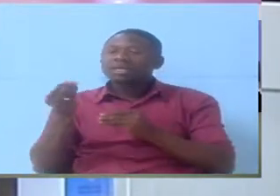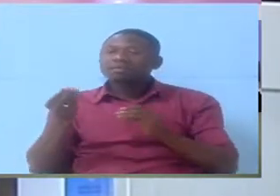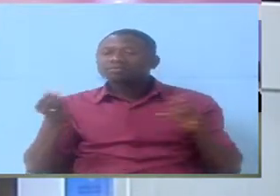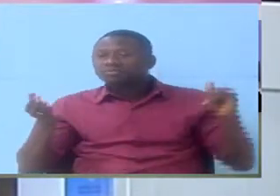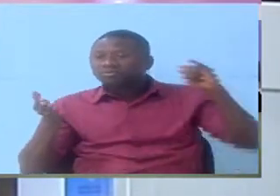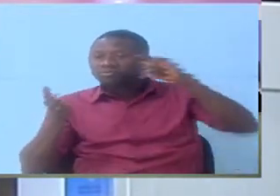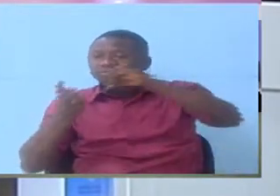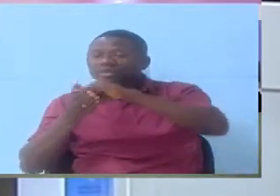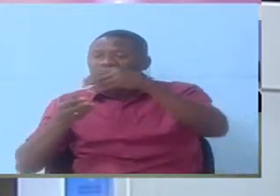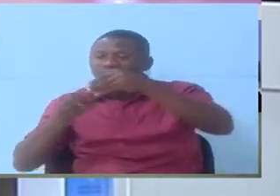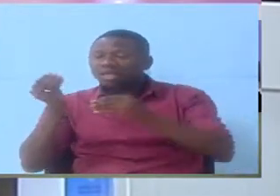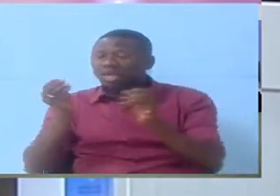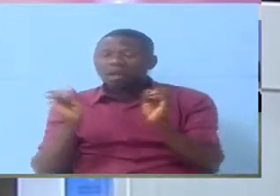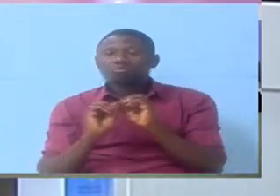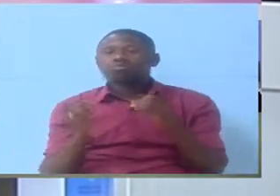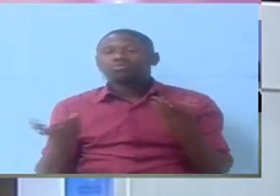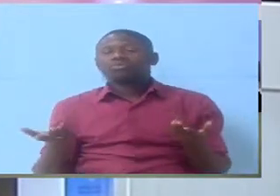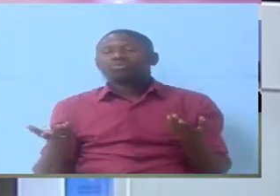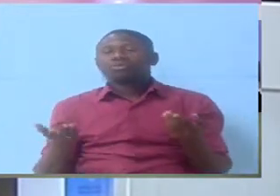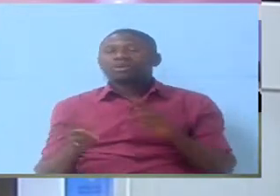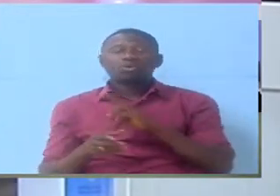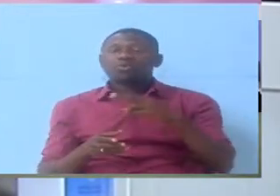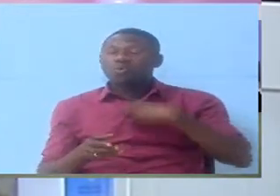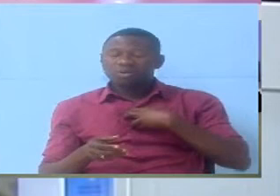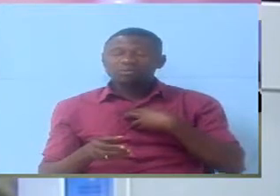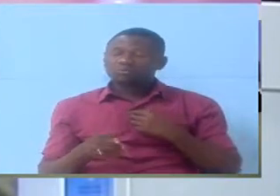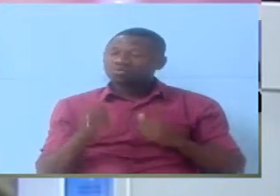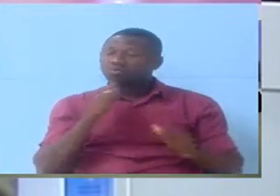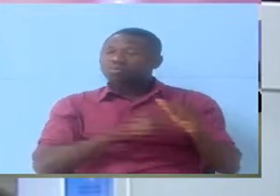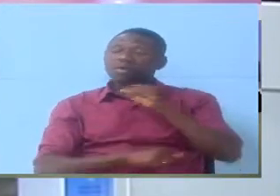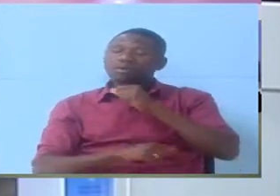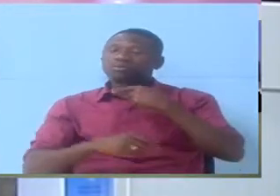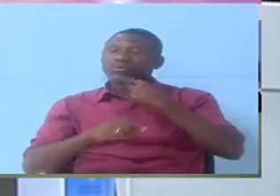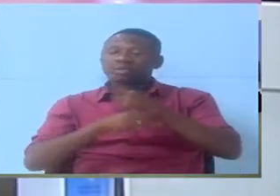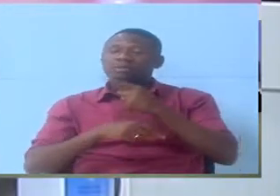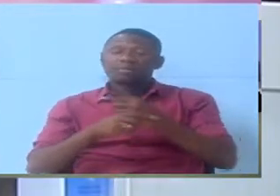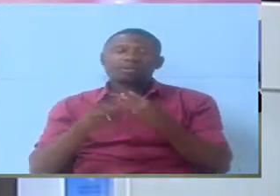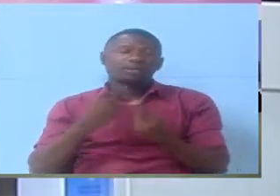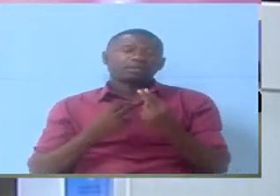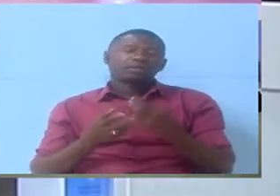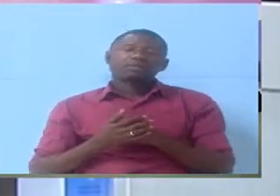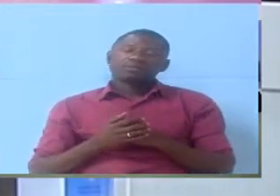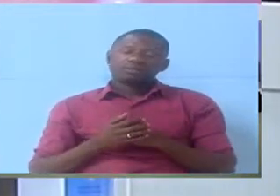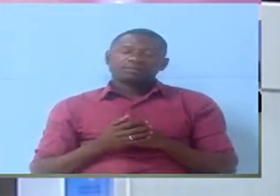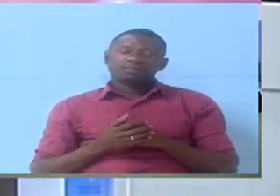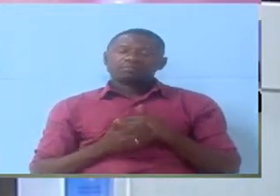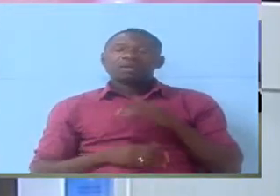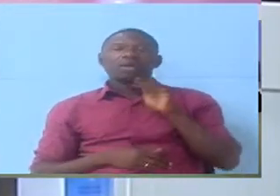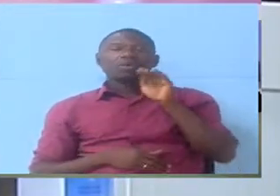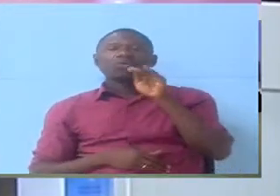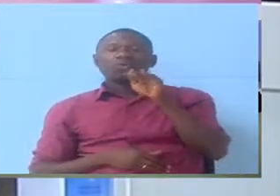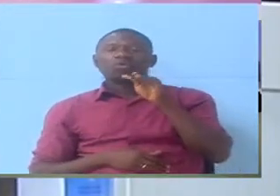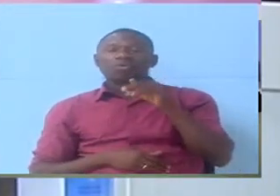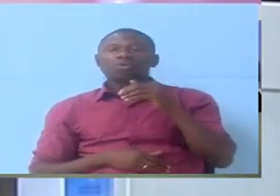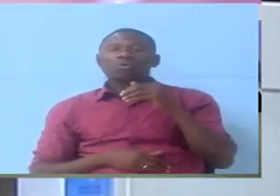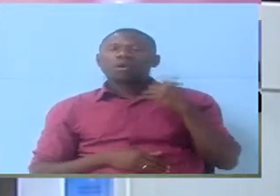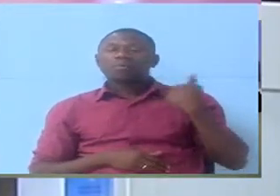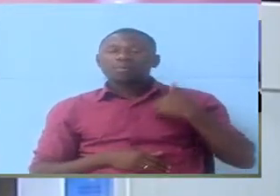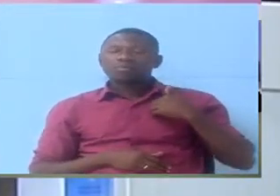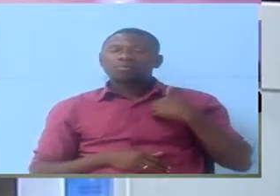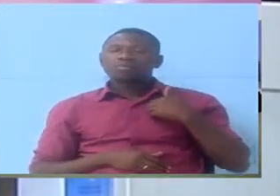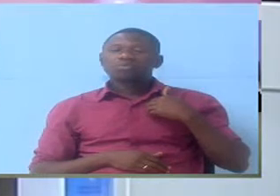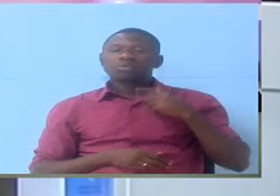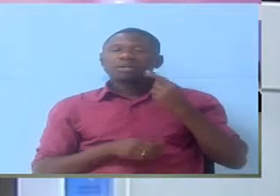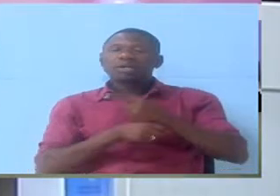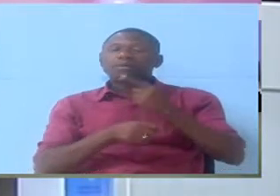Ticket Tambulu. I don't want to come to Gambia again. And Dumala Fikamurun and Gambia Kotake. I called the Gambians in Sudan. Nagambian Kulu Kumandi